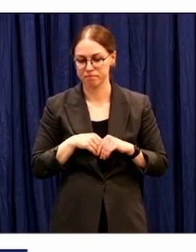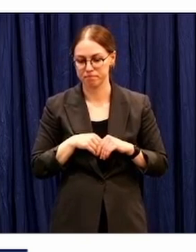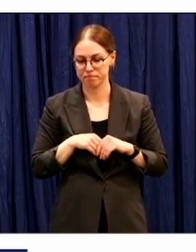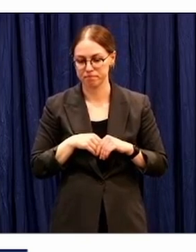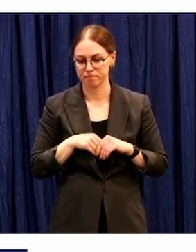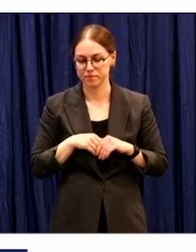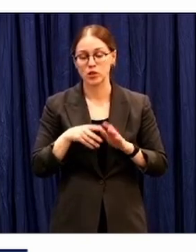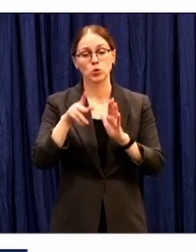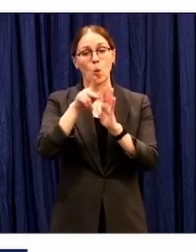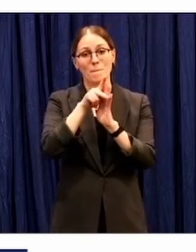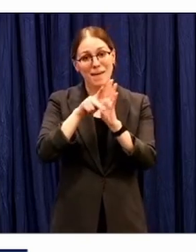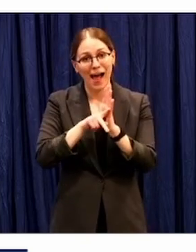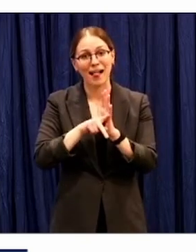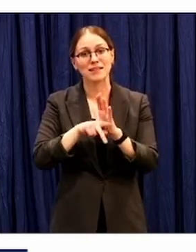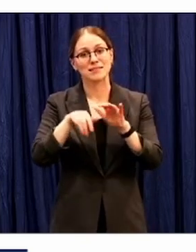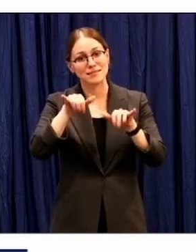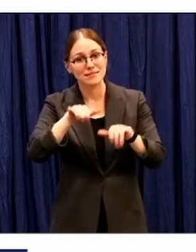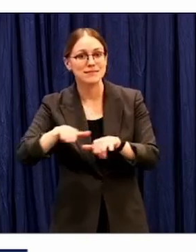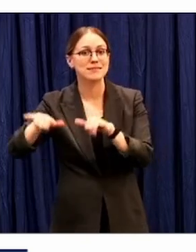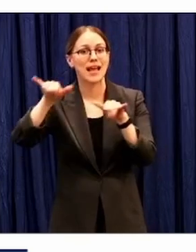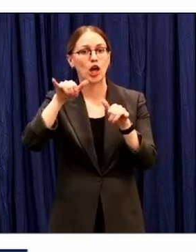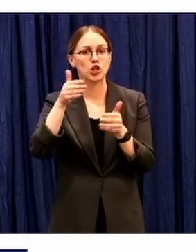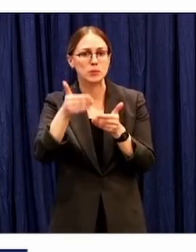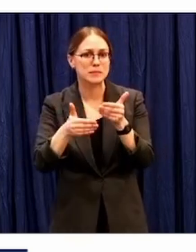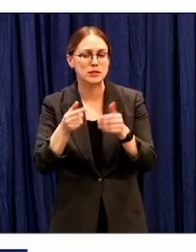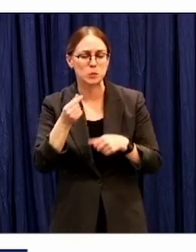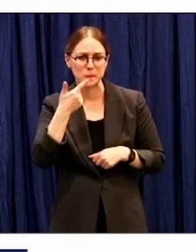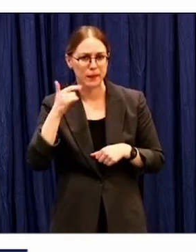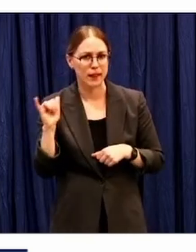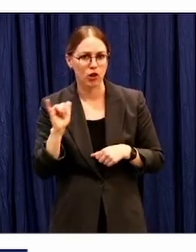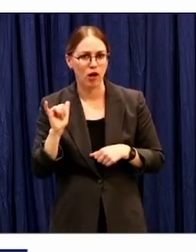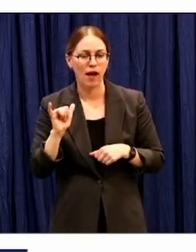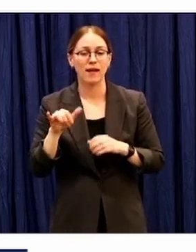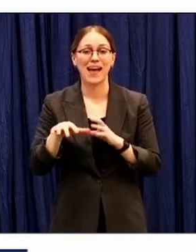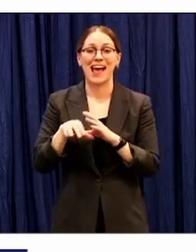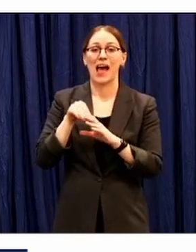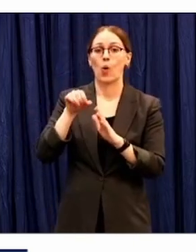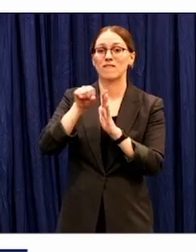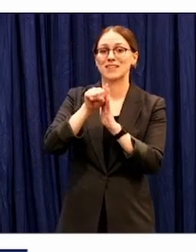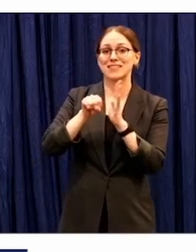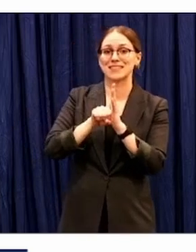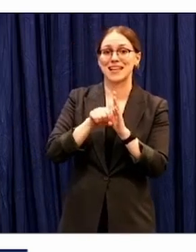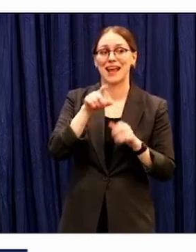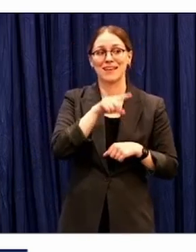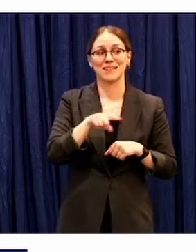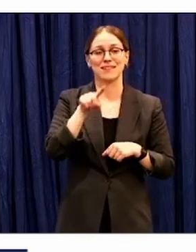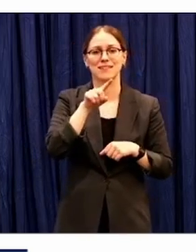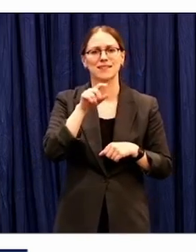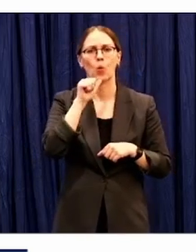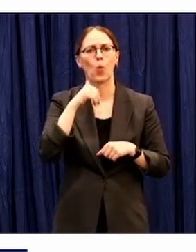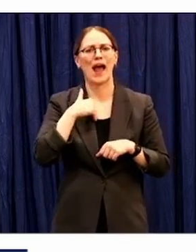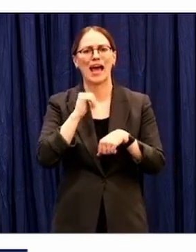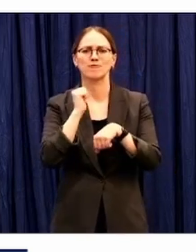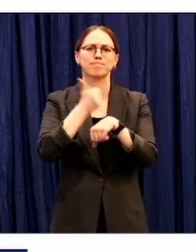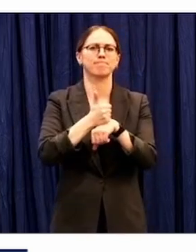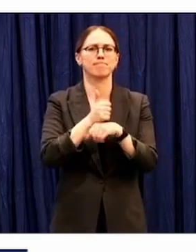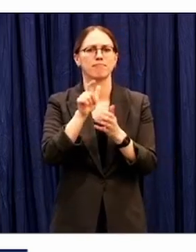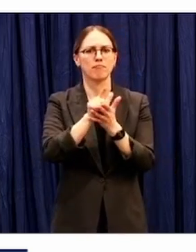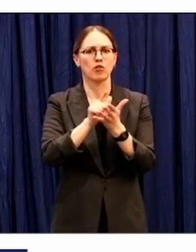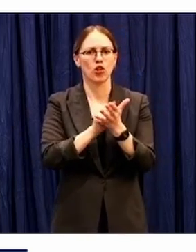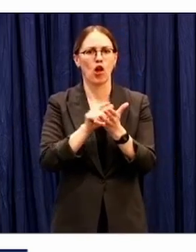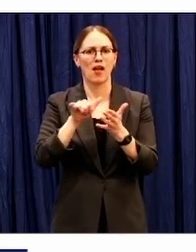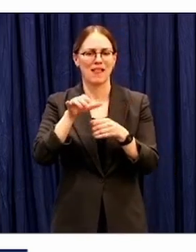So policies, standards, and procedures, as mentioned, as a state, we do not have laws that enforce WCAG